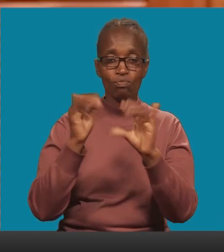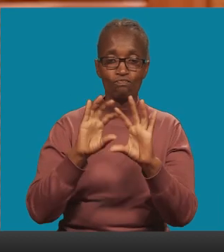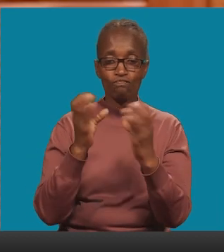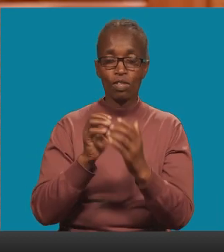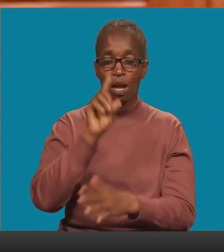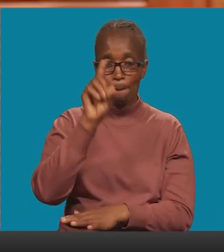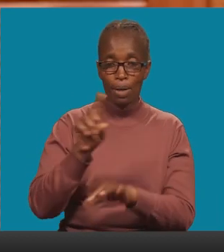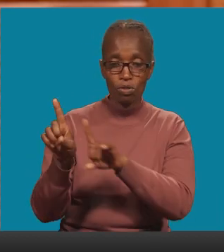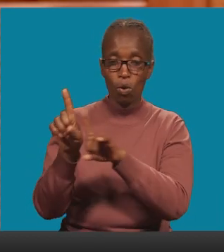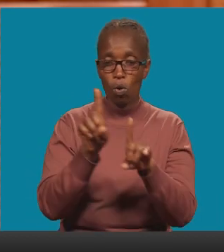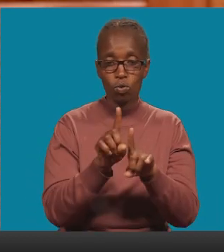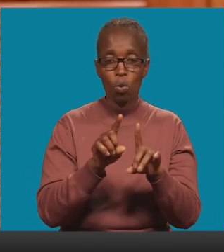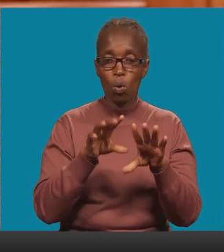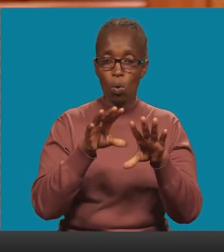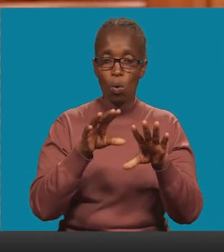embrace